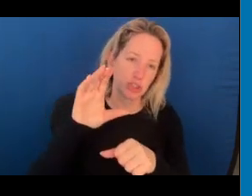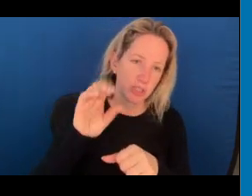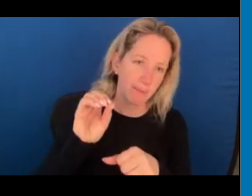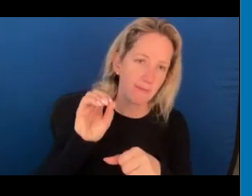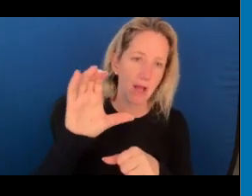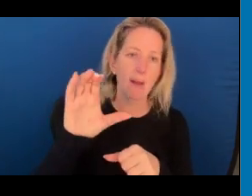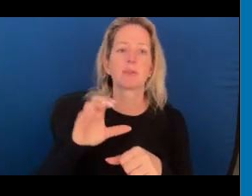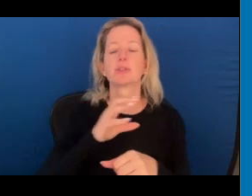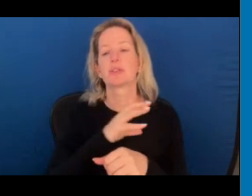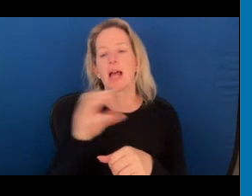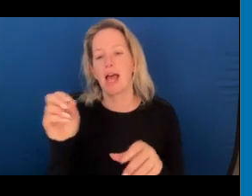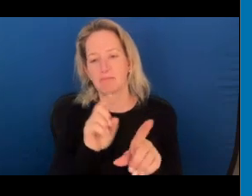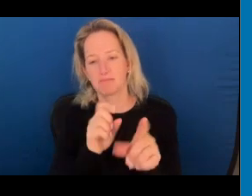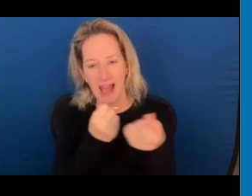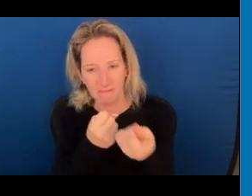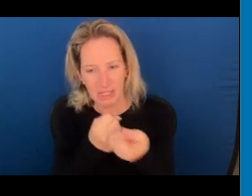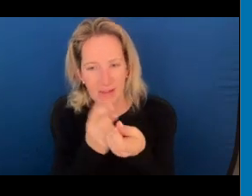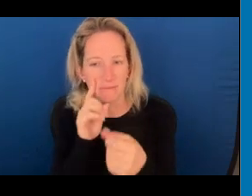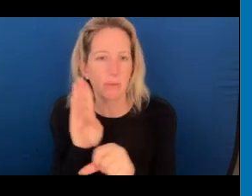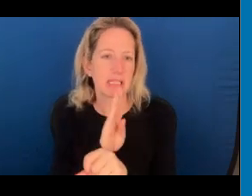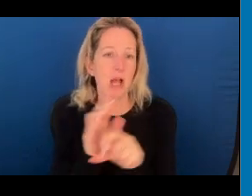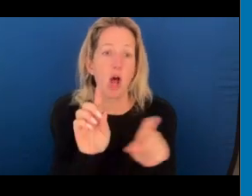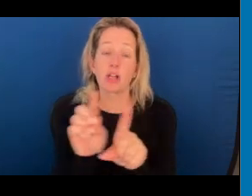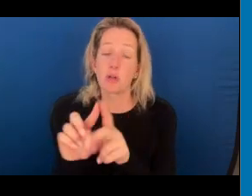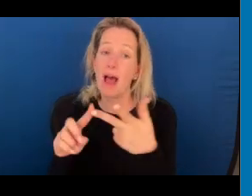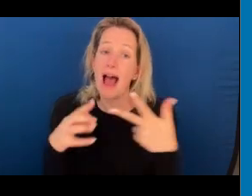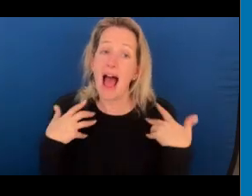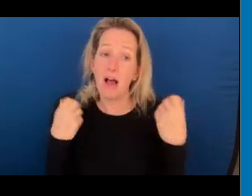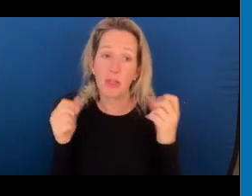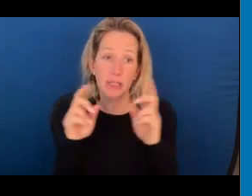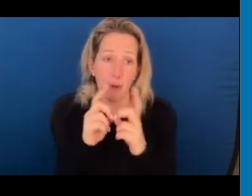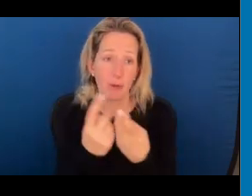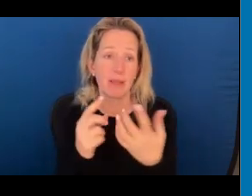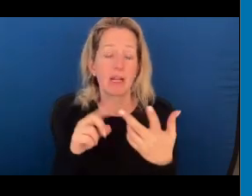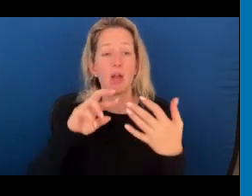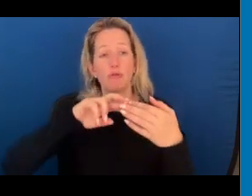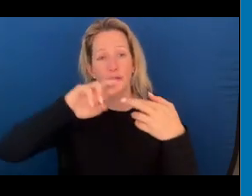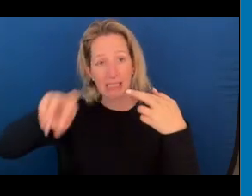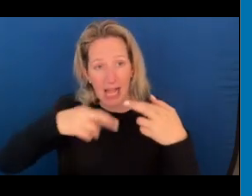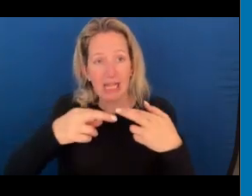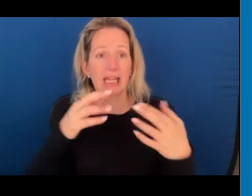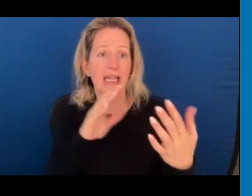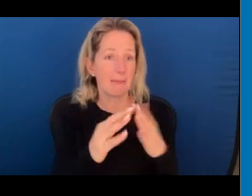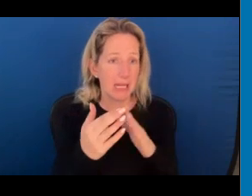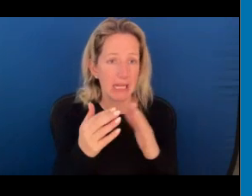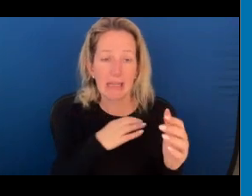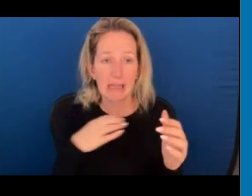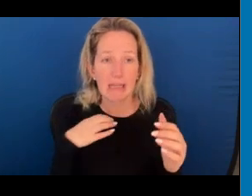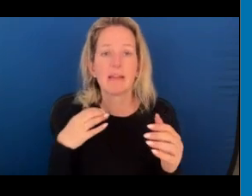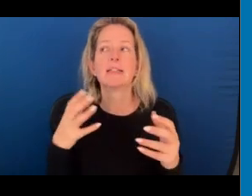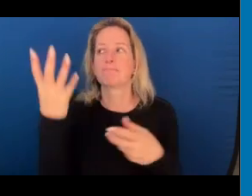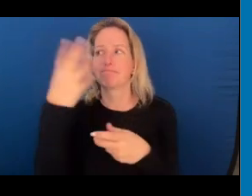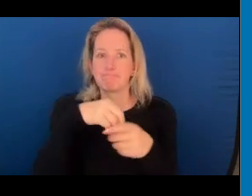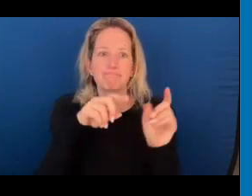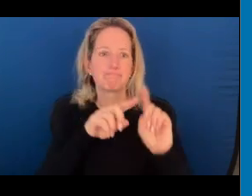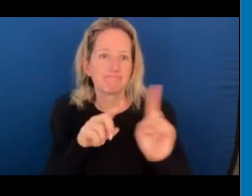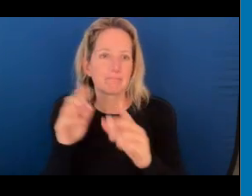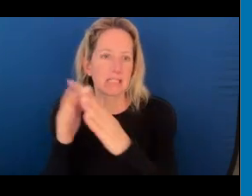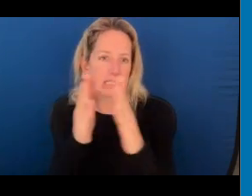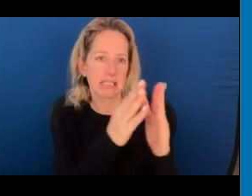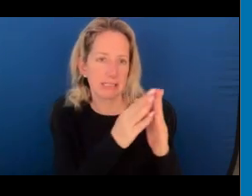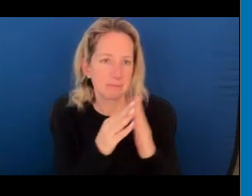as the health departments, the recycling committees, engaging the municipalities, but really, especially with